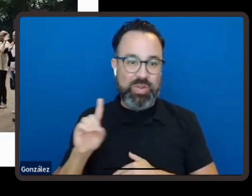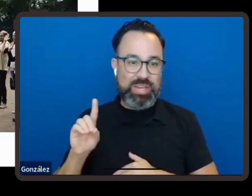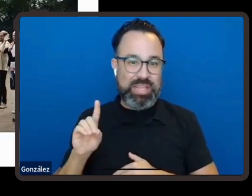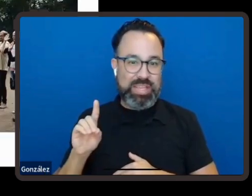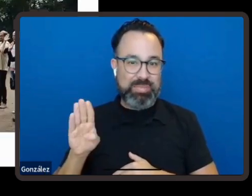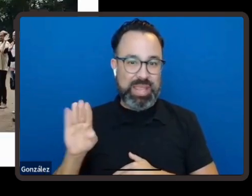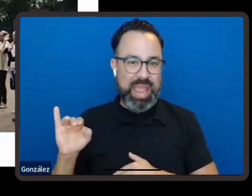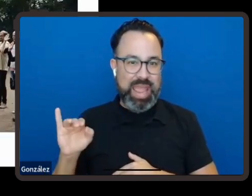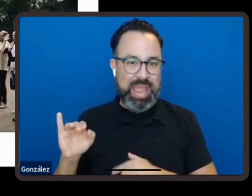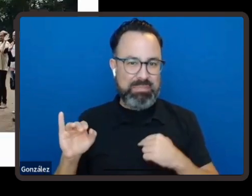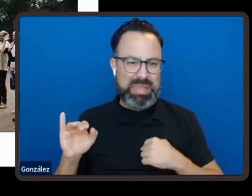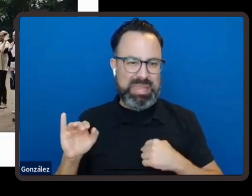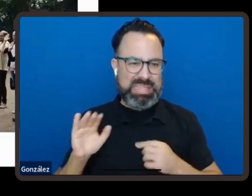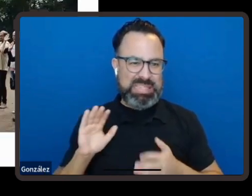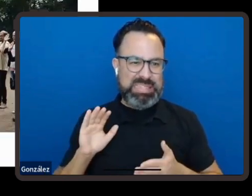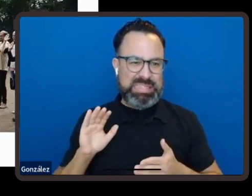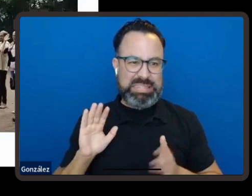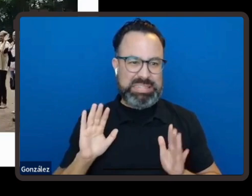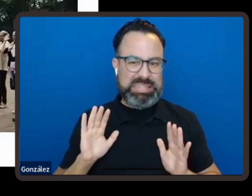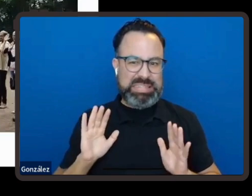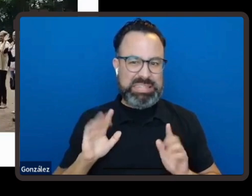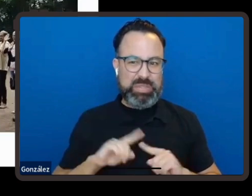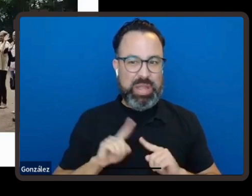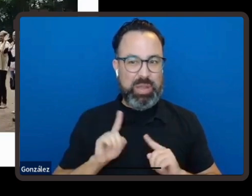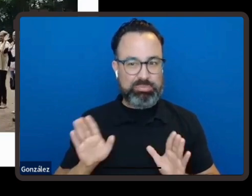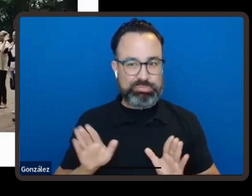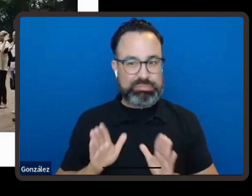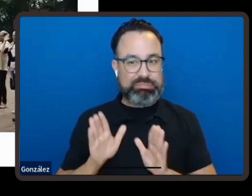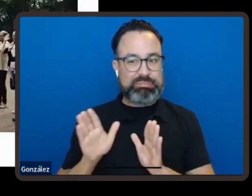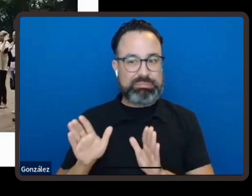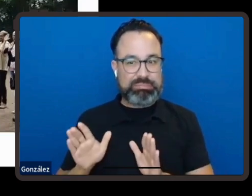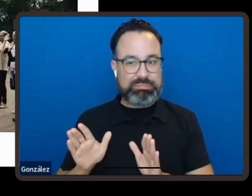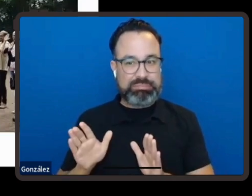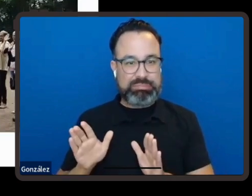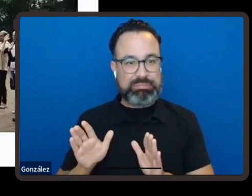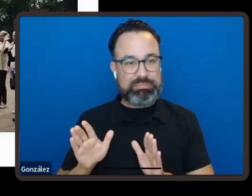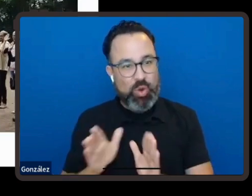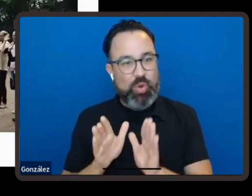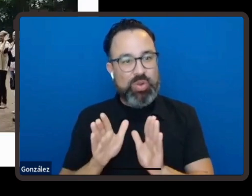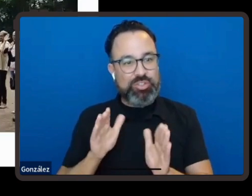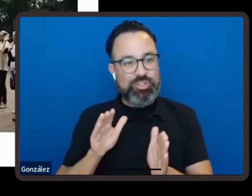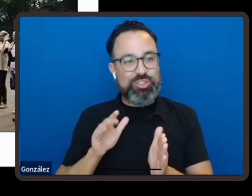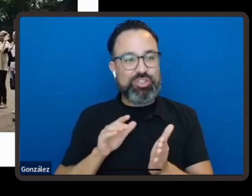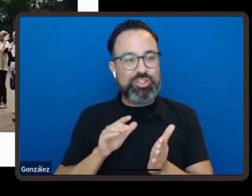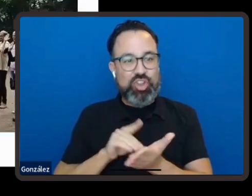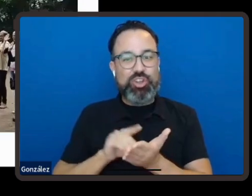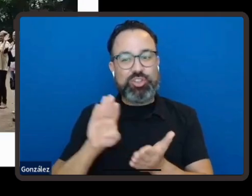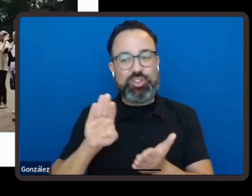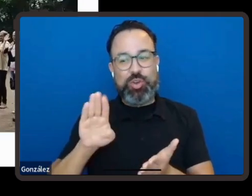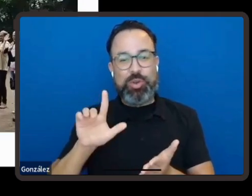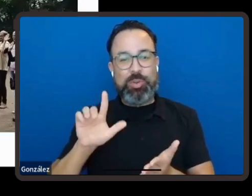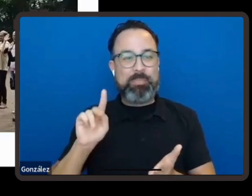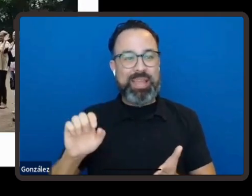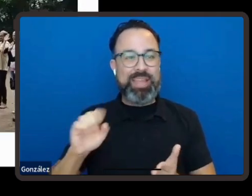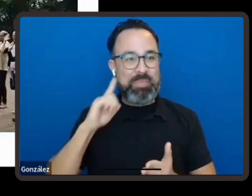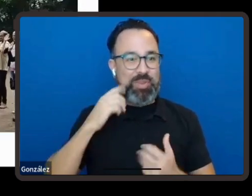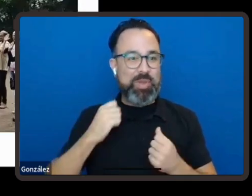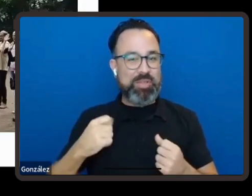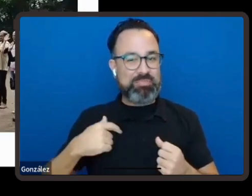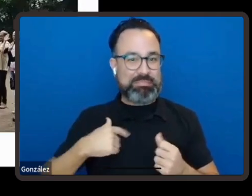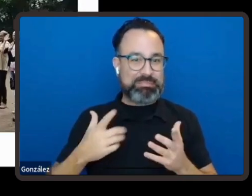going to push the Dr. Blake mental health. You have a